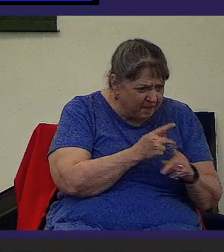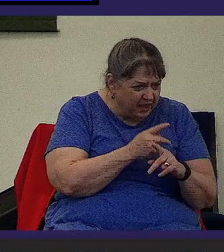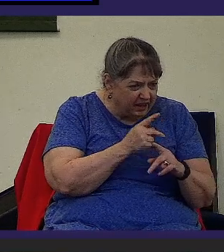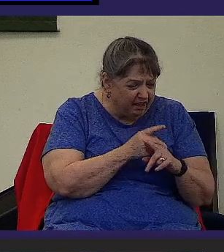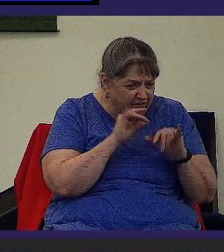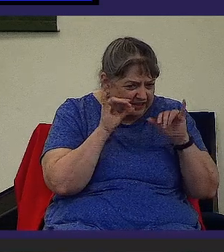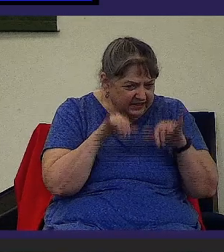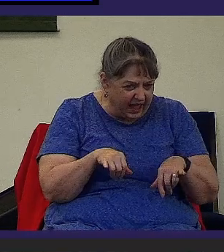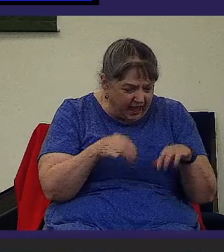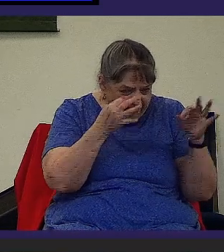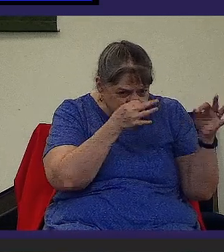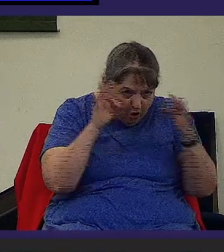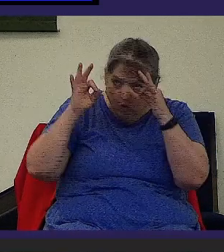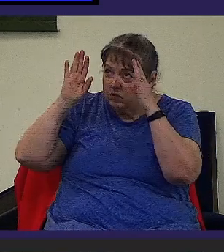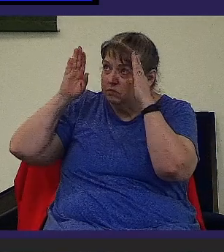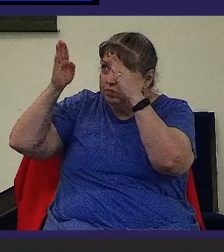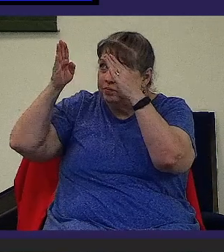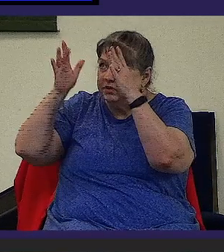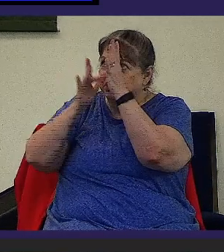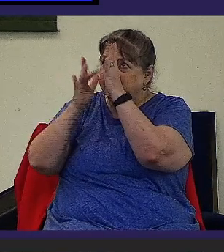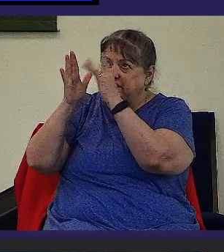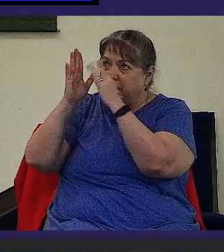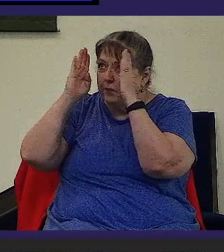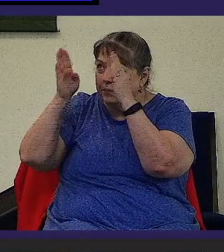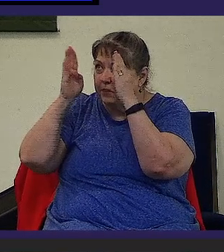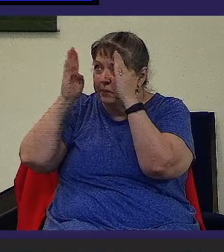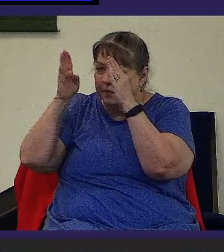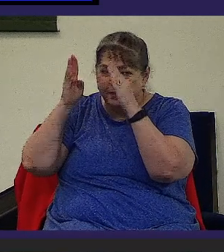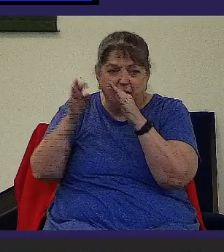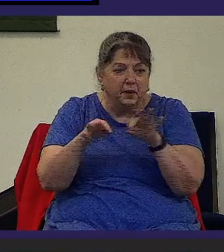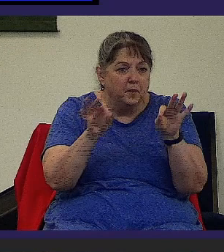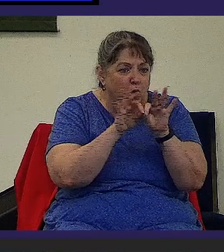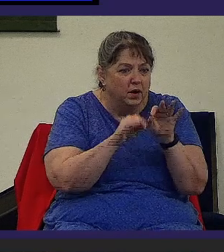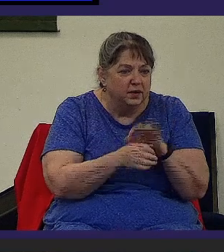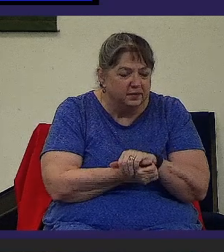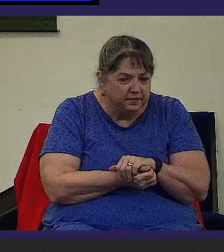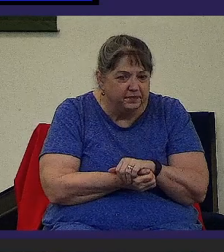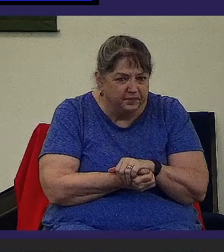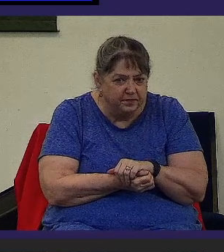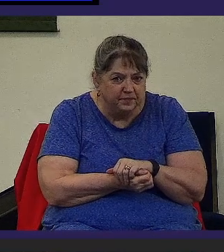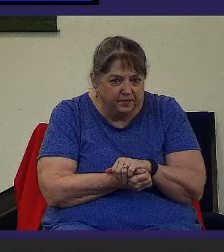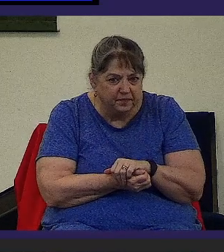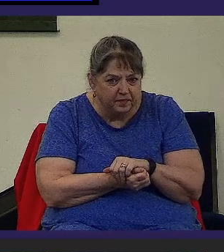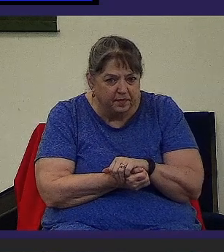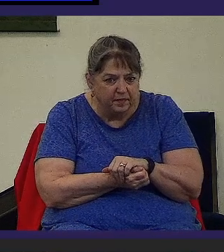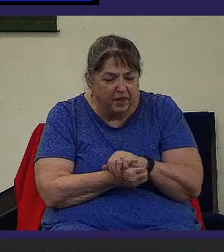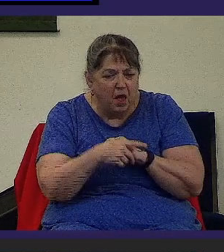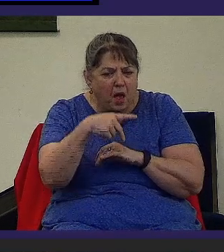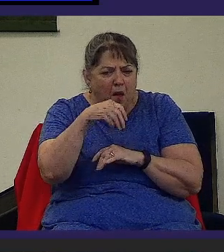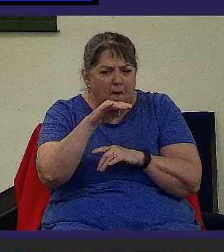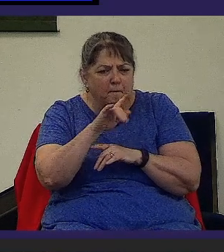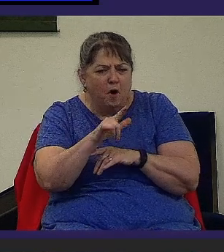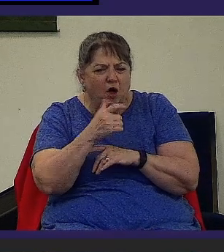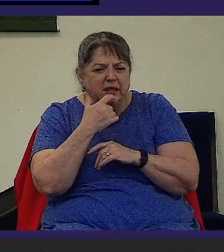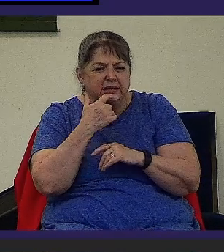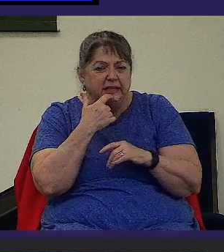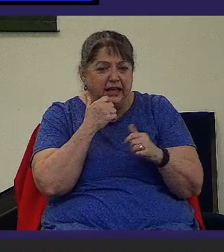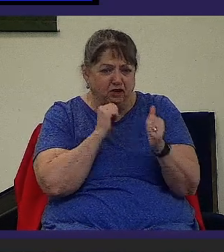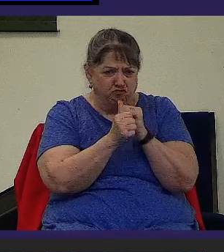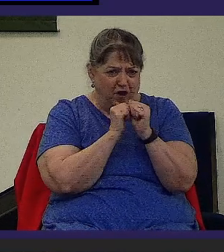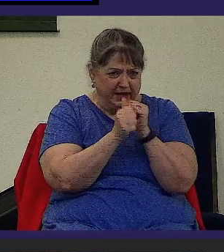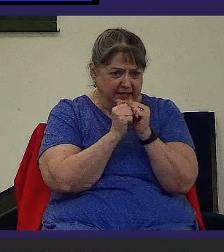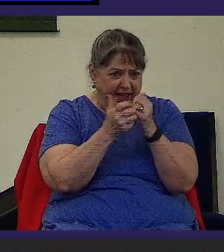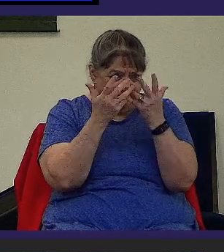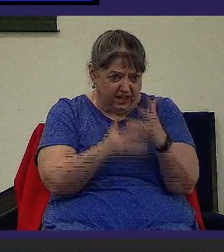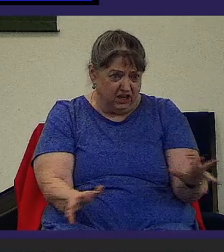paul said i have finished the race i have kept the faith and now there is in store for me the crown of righteousness he